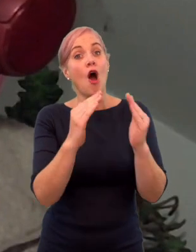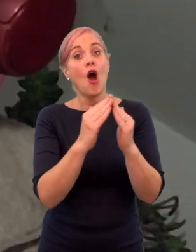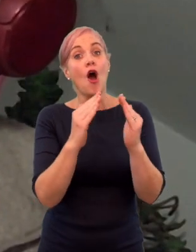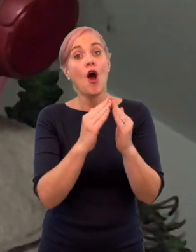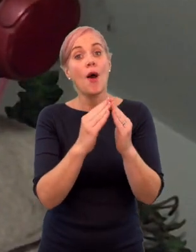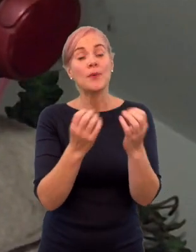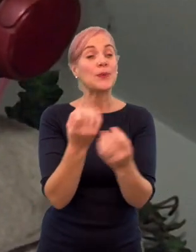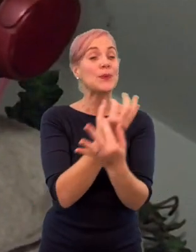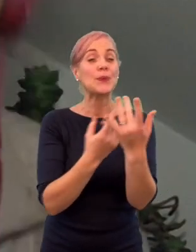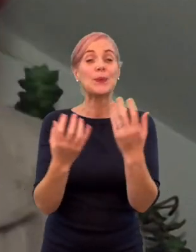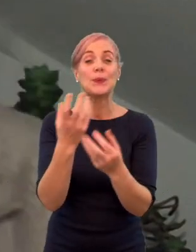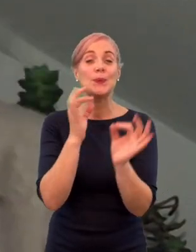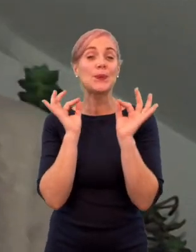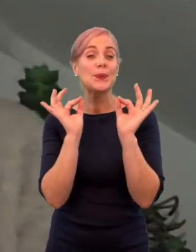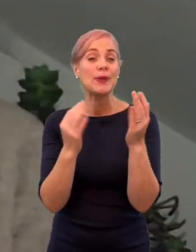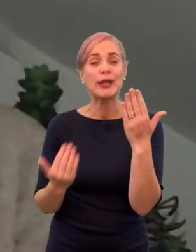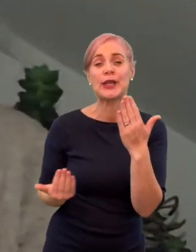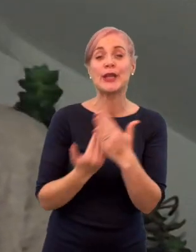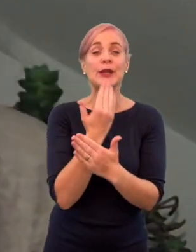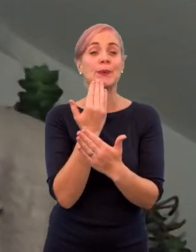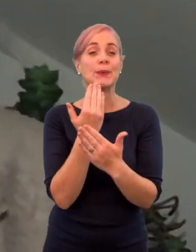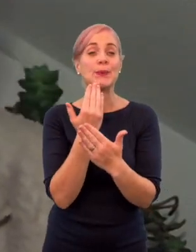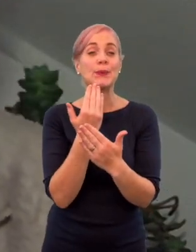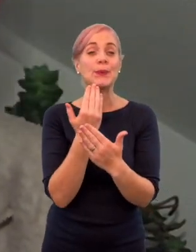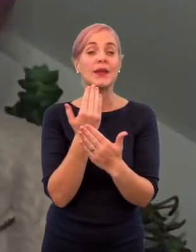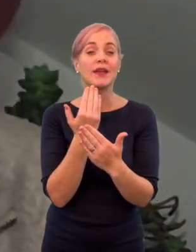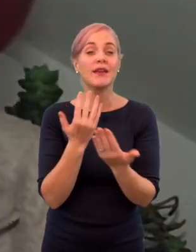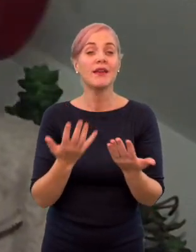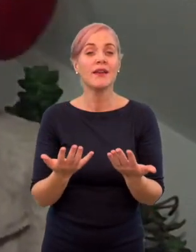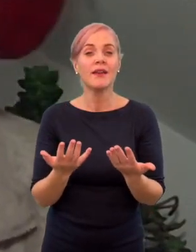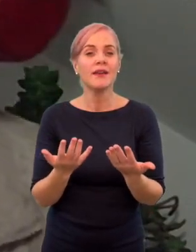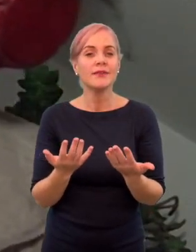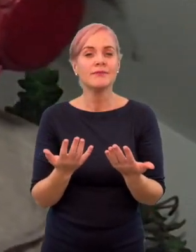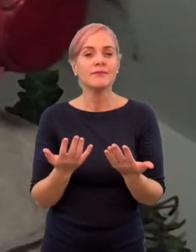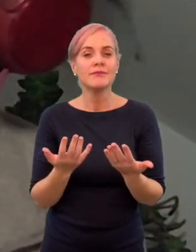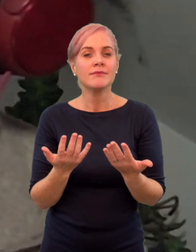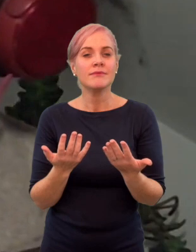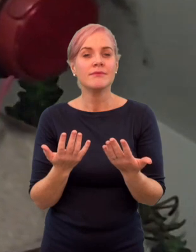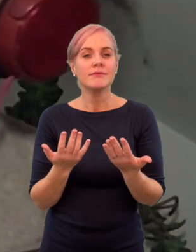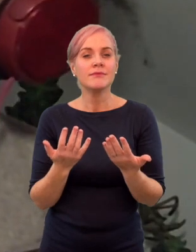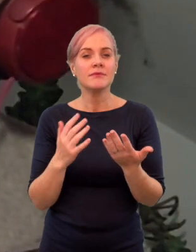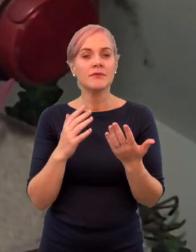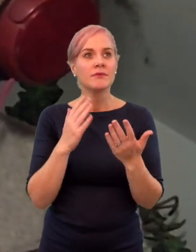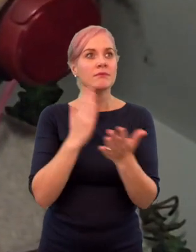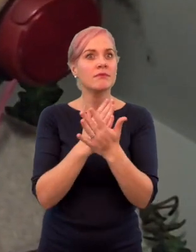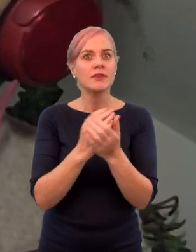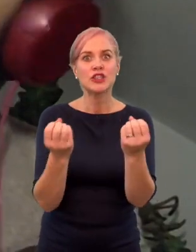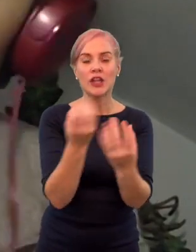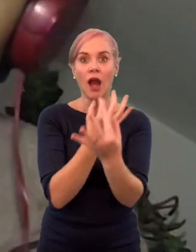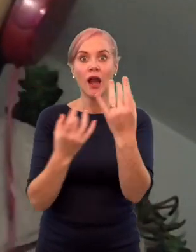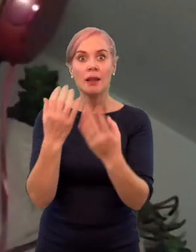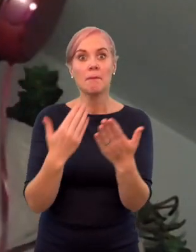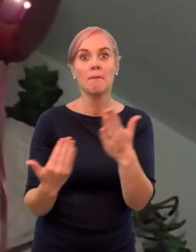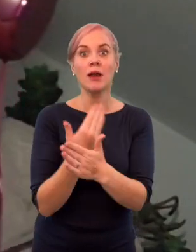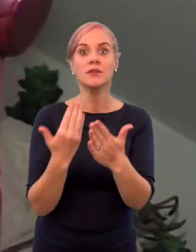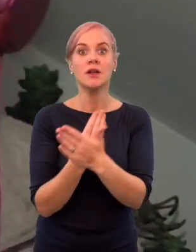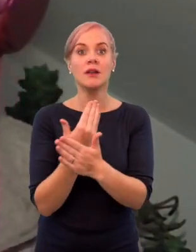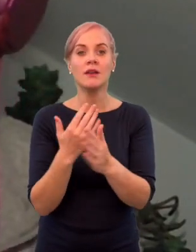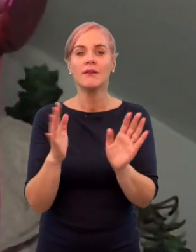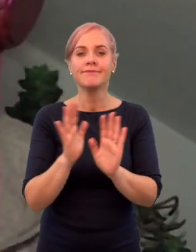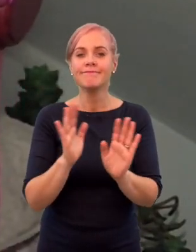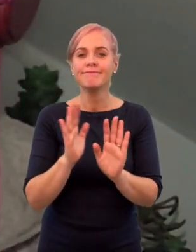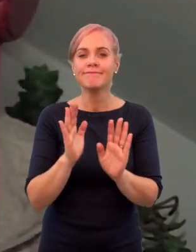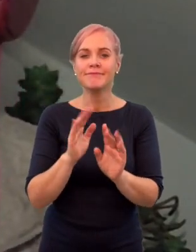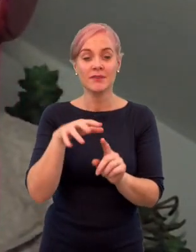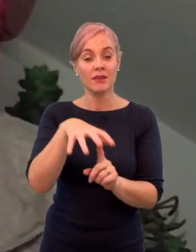Amber's home isn't sparkly and new and, and, and, uh, perhaps shinier or modern.